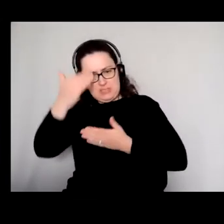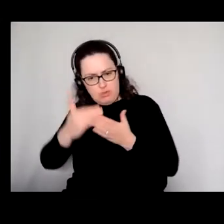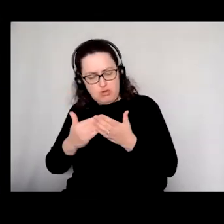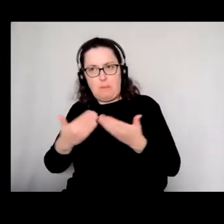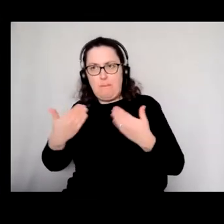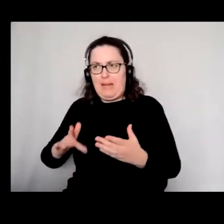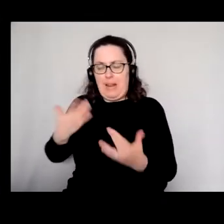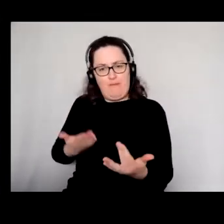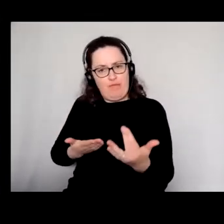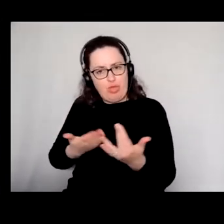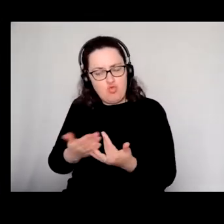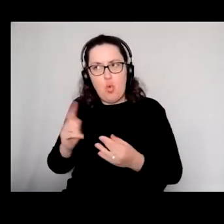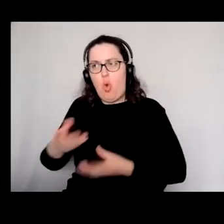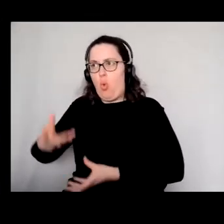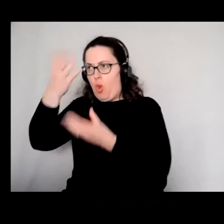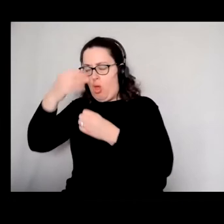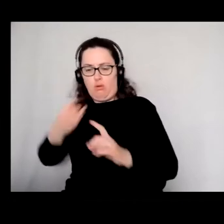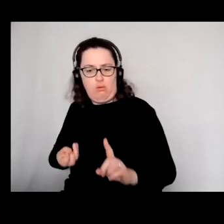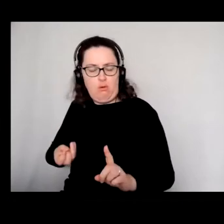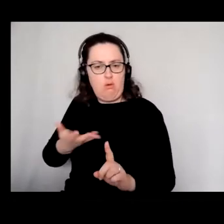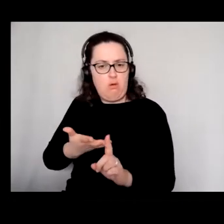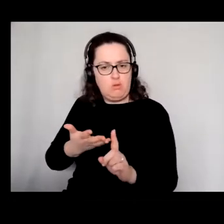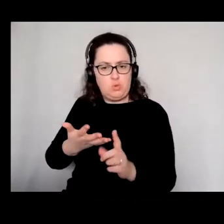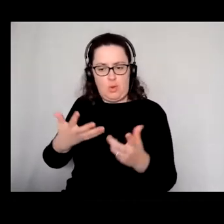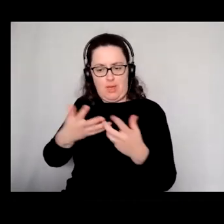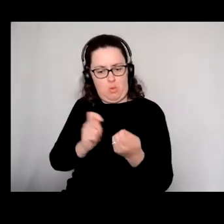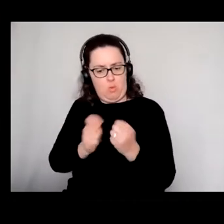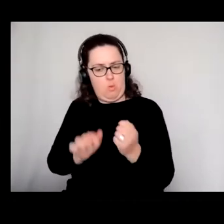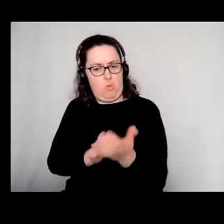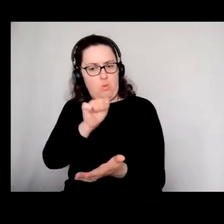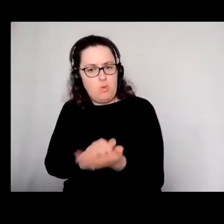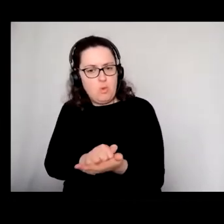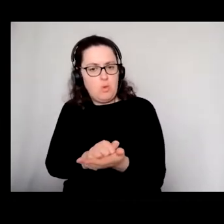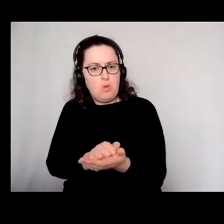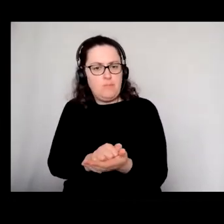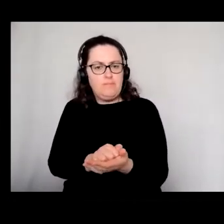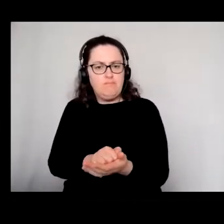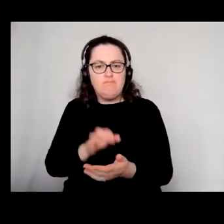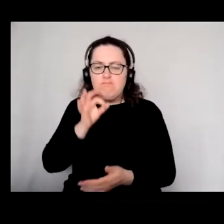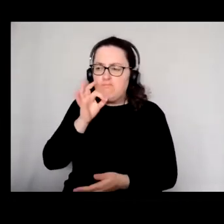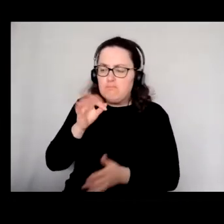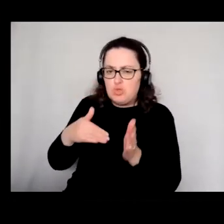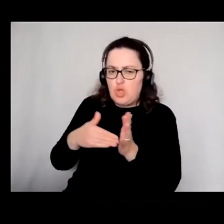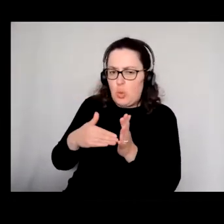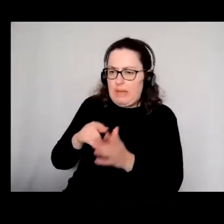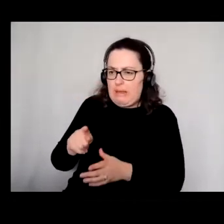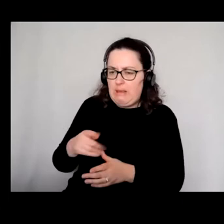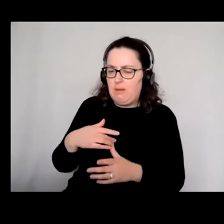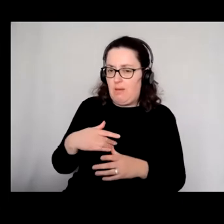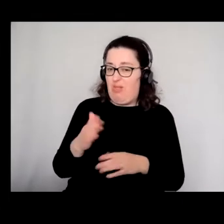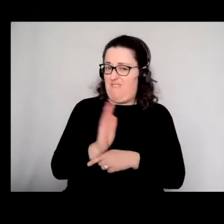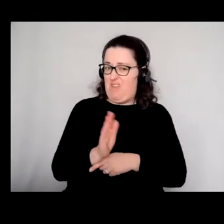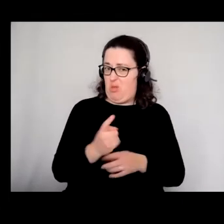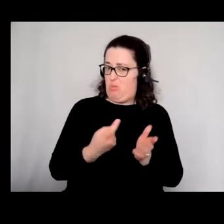experiences is a really important part of the getting things right. Zoe, Richard mentioned you in the